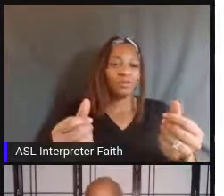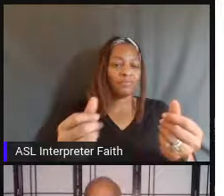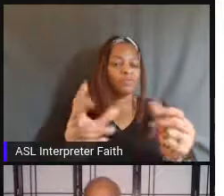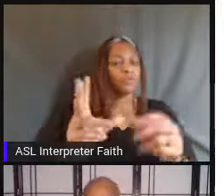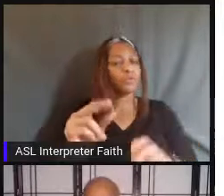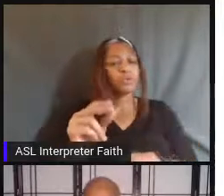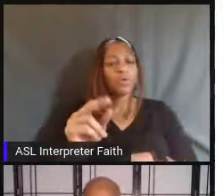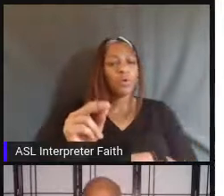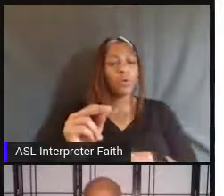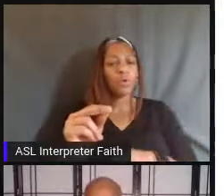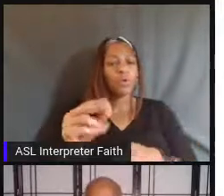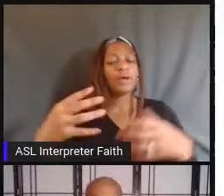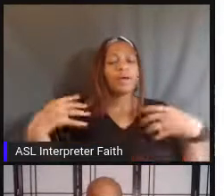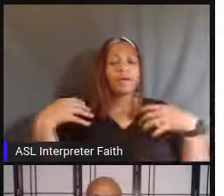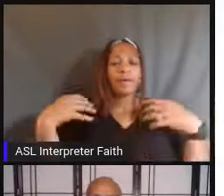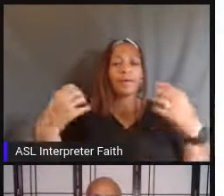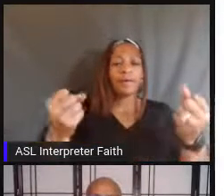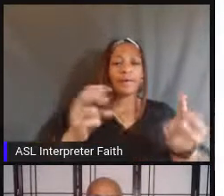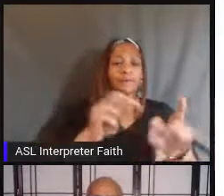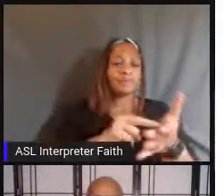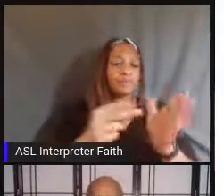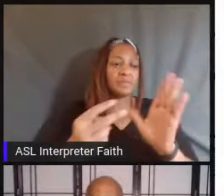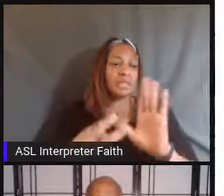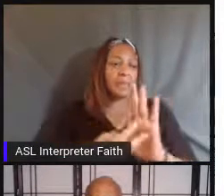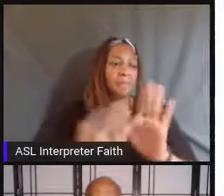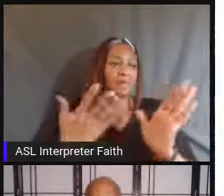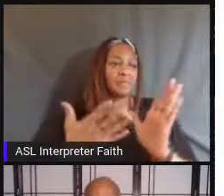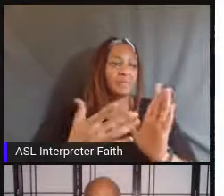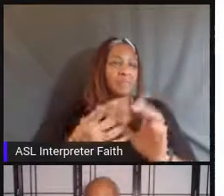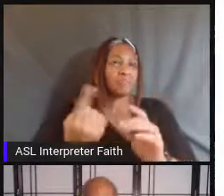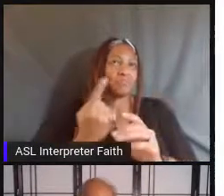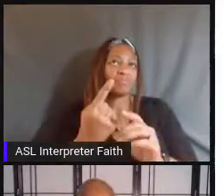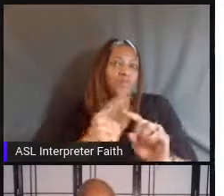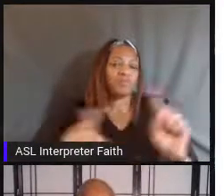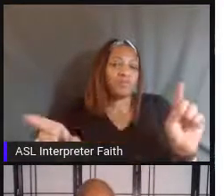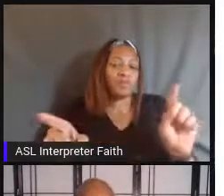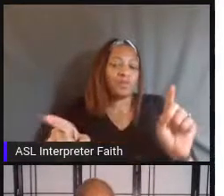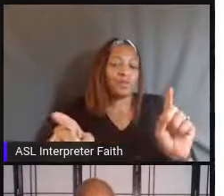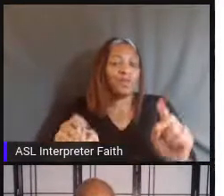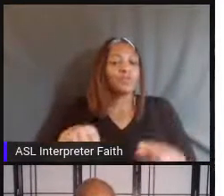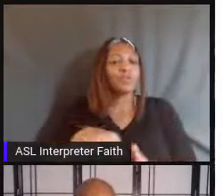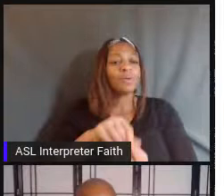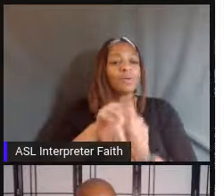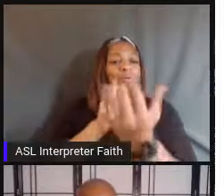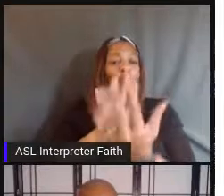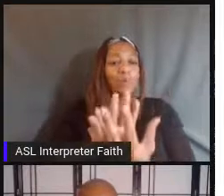Healed may mean something completely different. So being present,